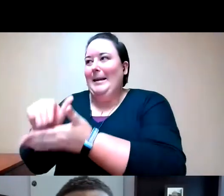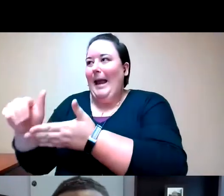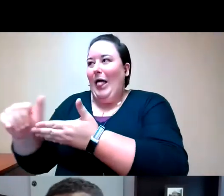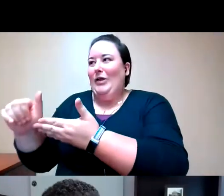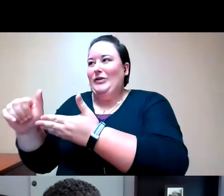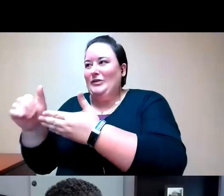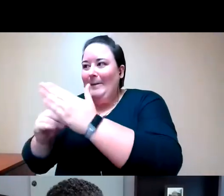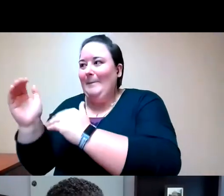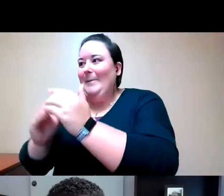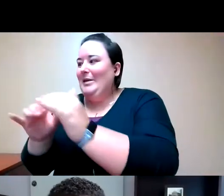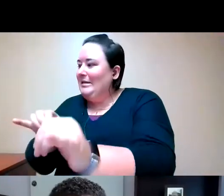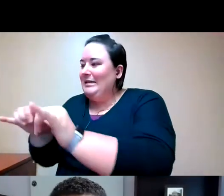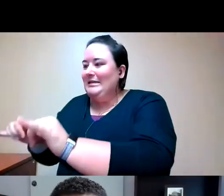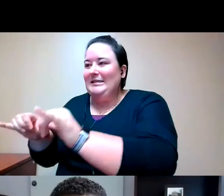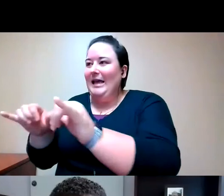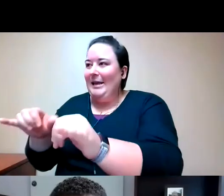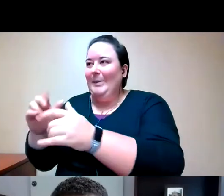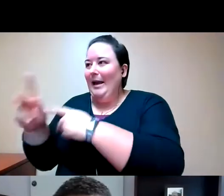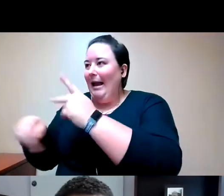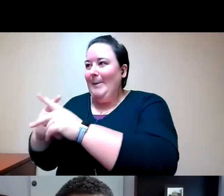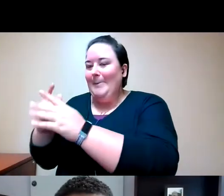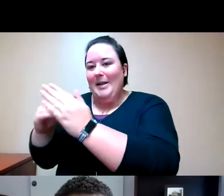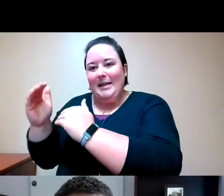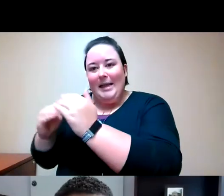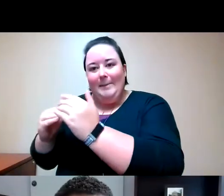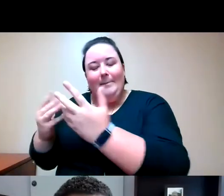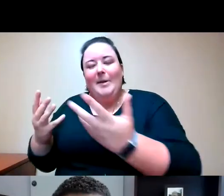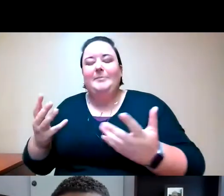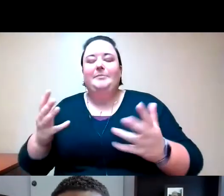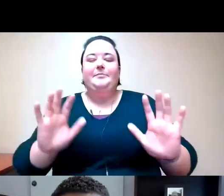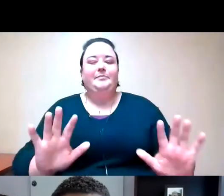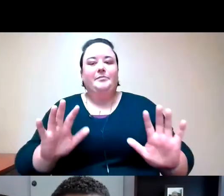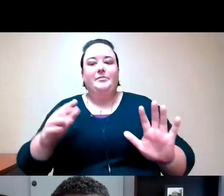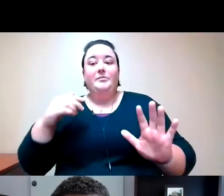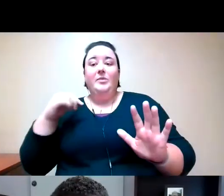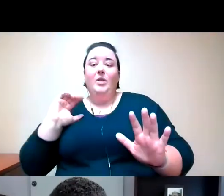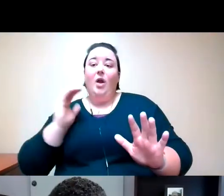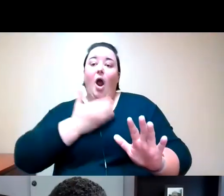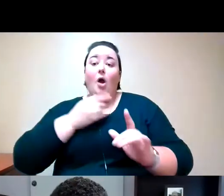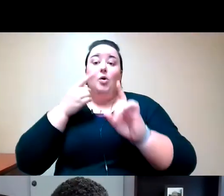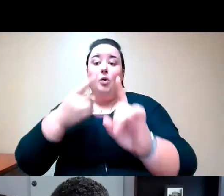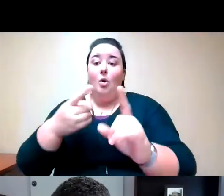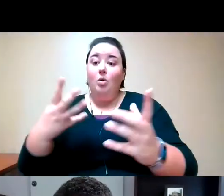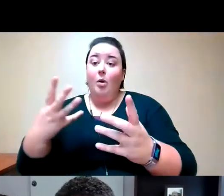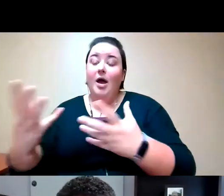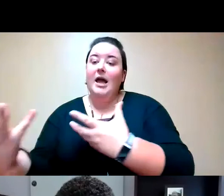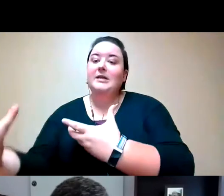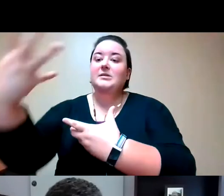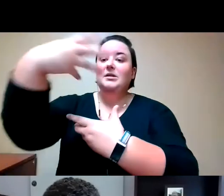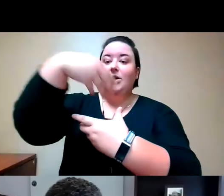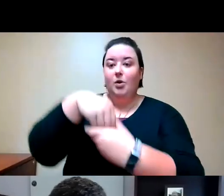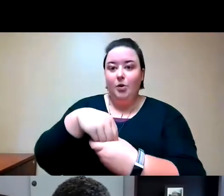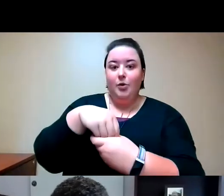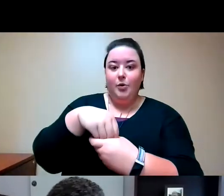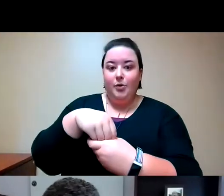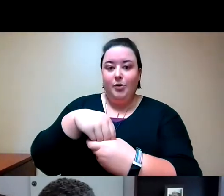I will say that our goal is to try to strive for inclusion. Because when I see this building, what it harkens